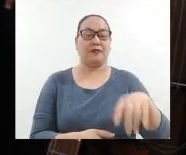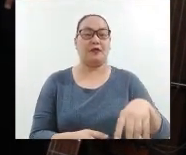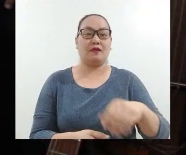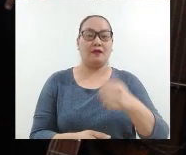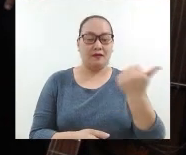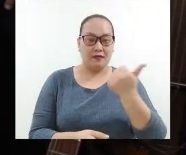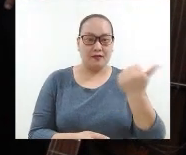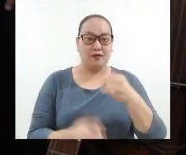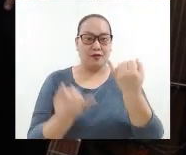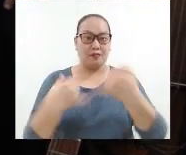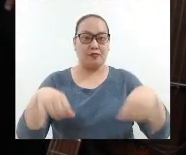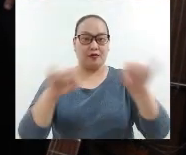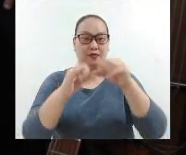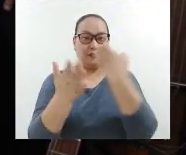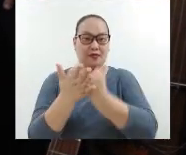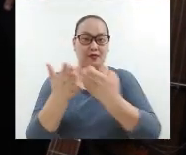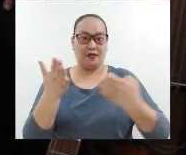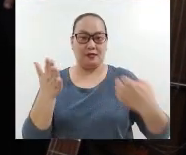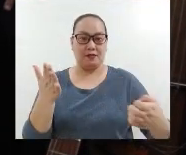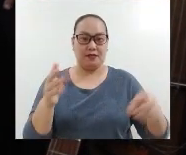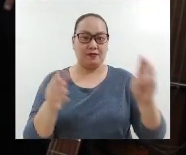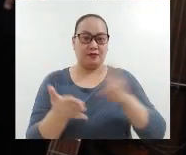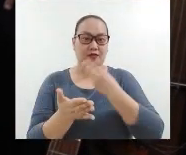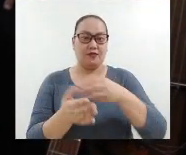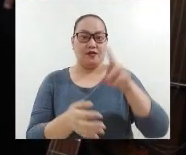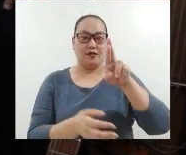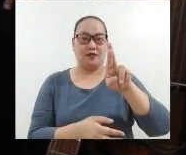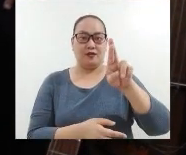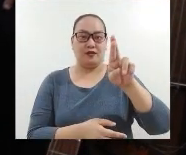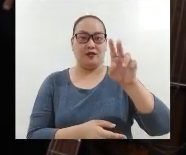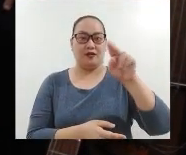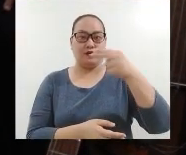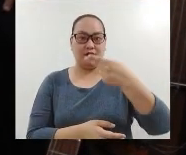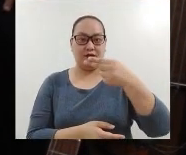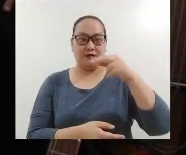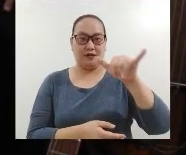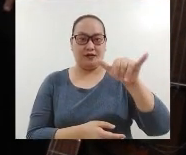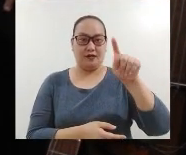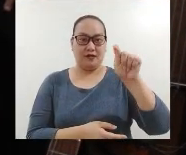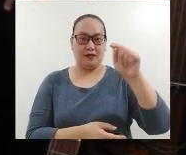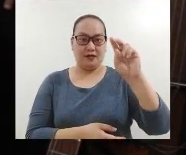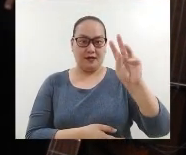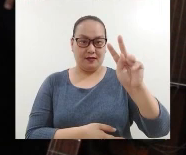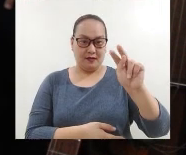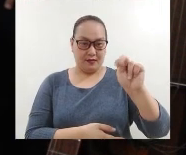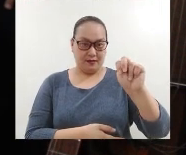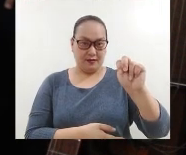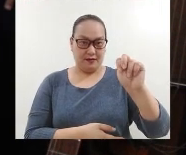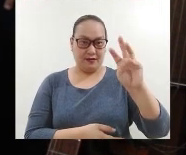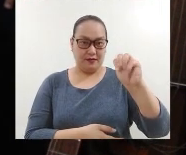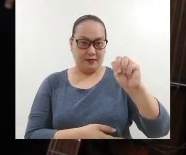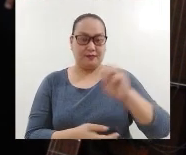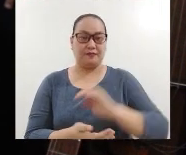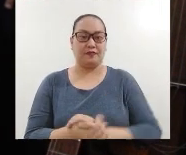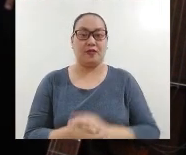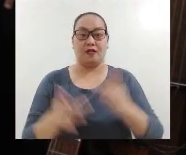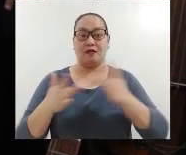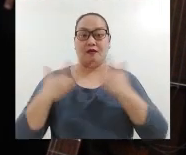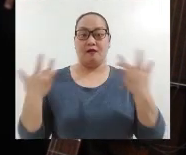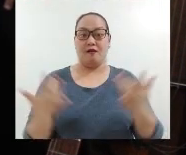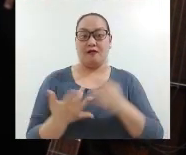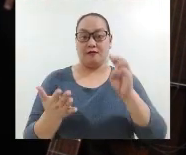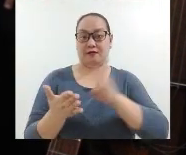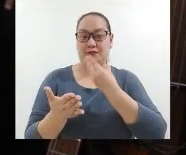is rhythm. Rhythm is the pulsation of beats. That's why it was considered as the heart of